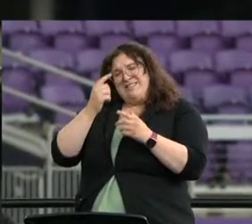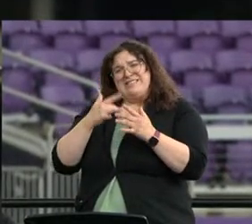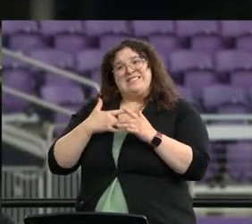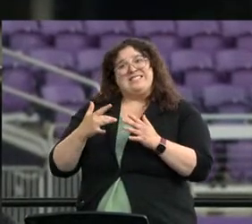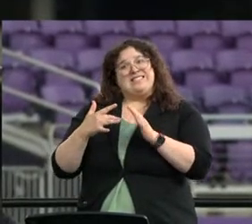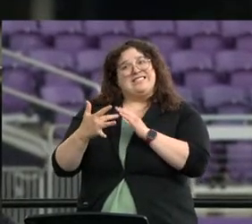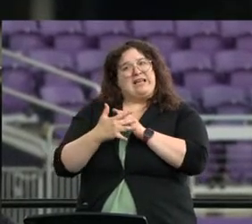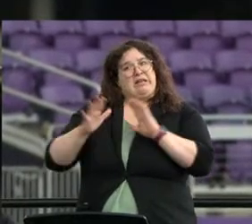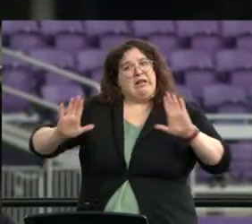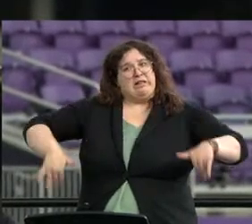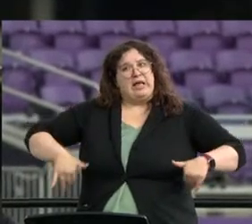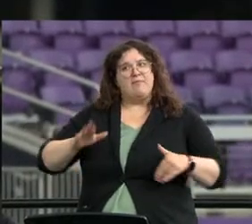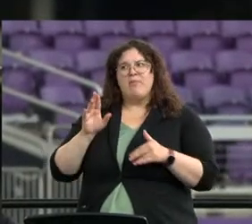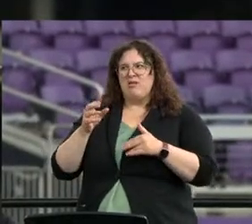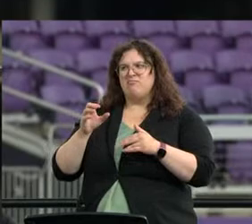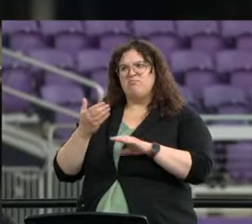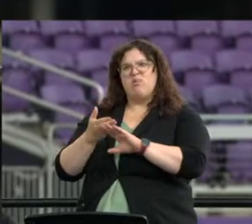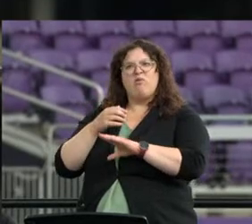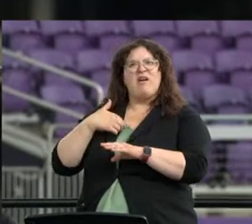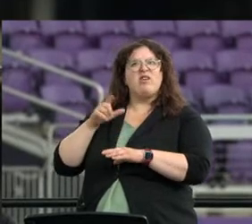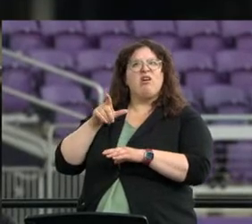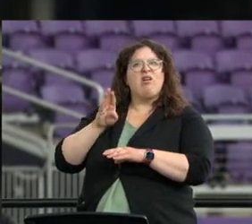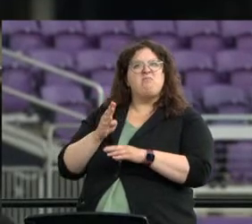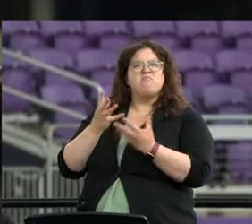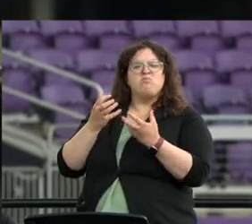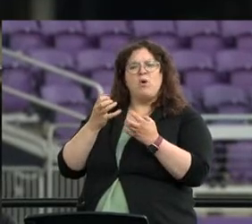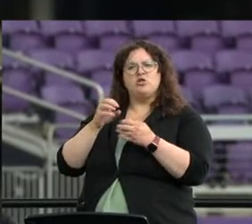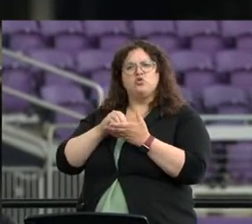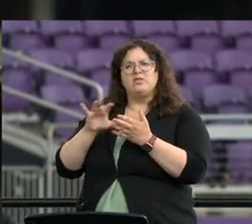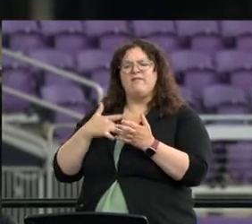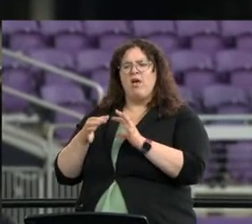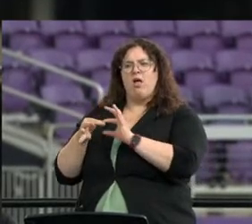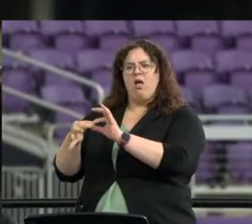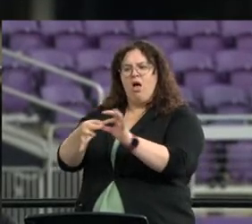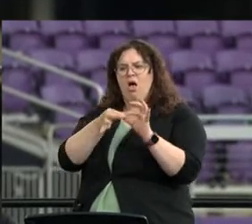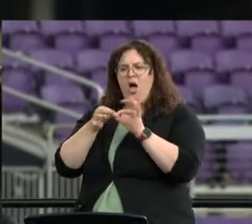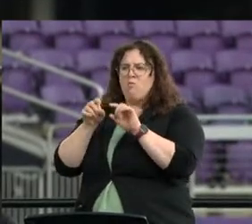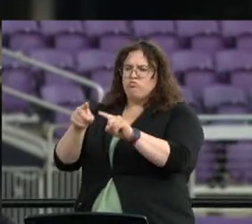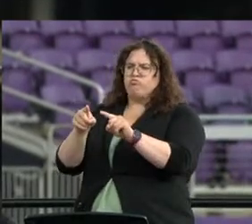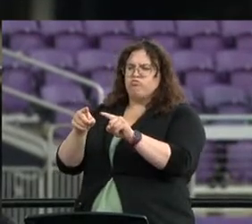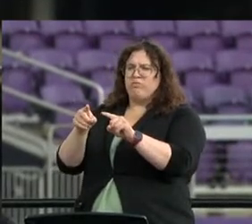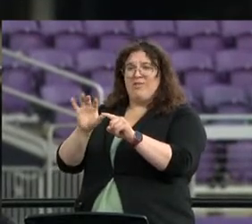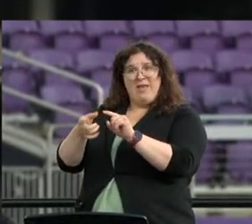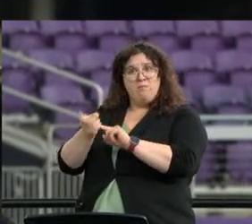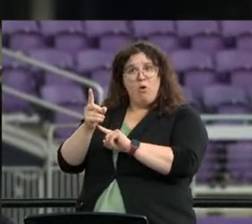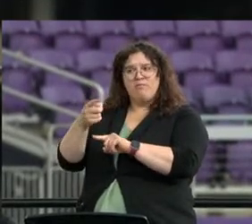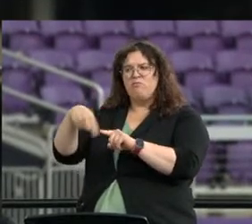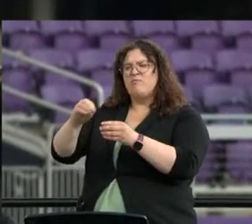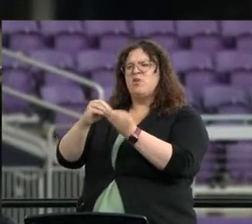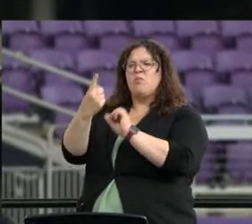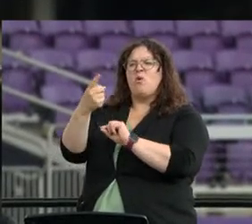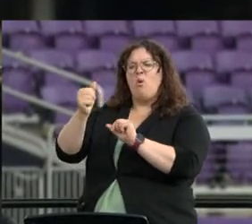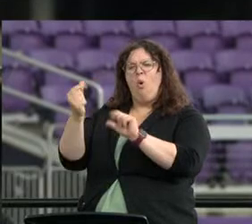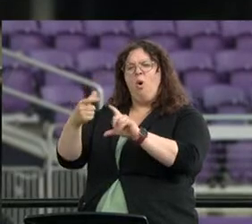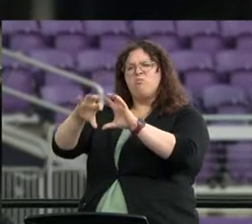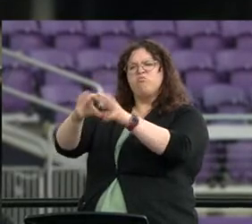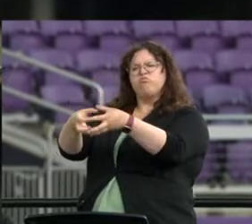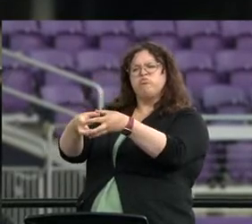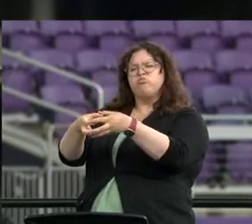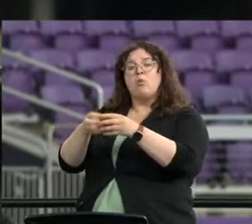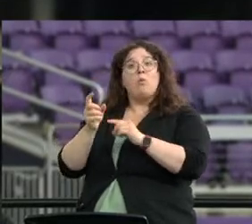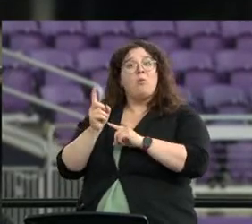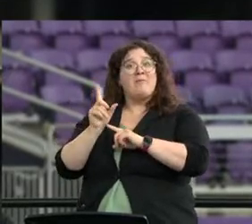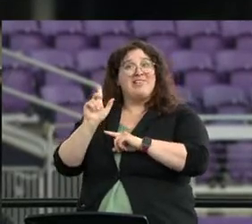Club, making sure all students feel a sense of belonging. They shared the number one spot in that moment. Now, a minute